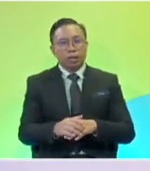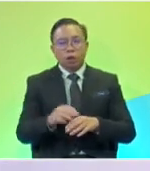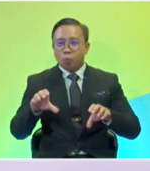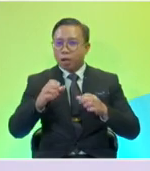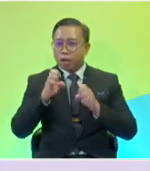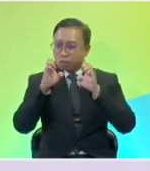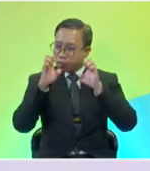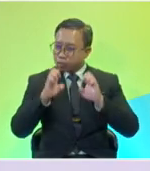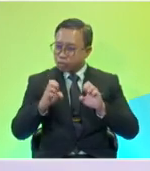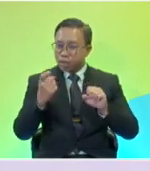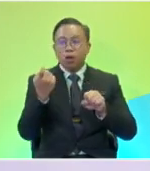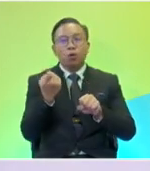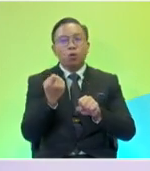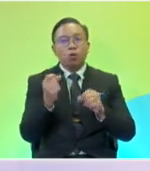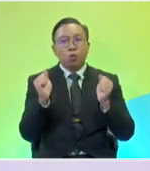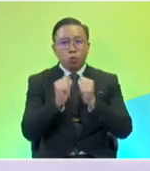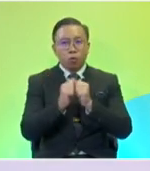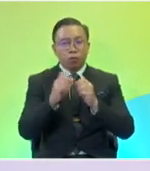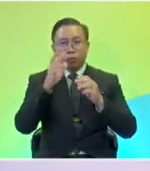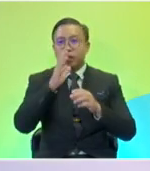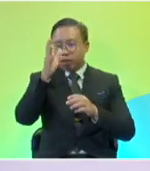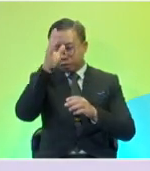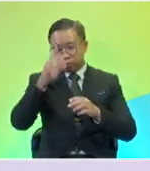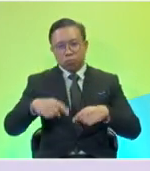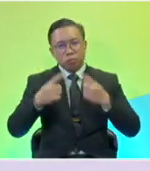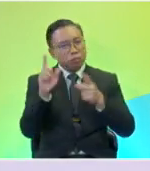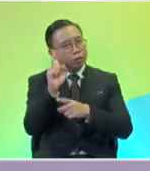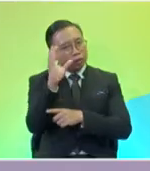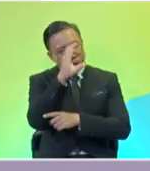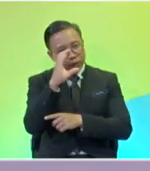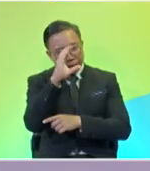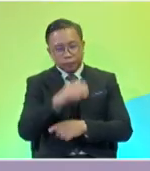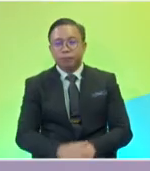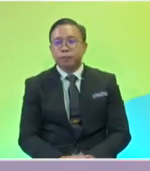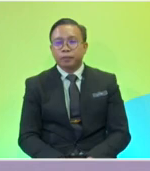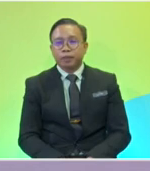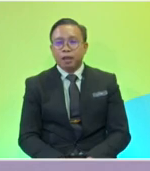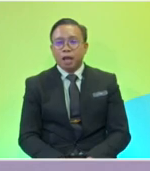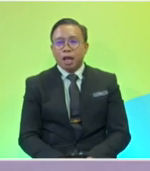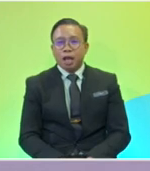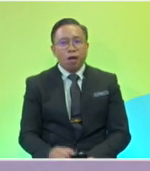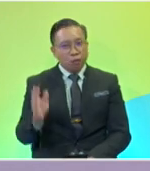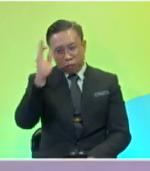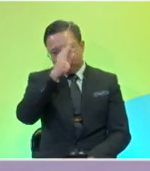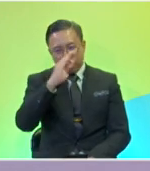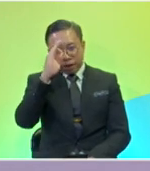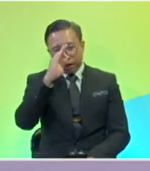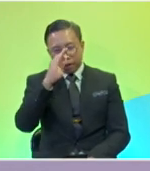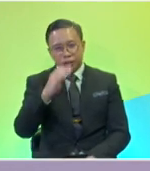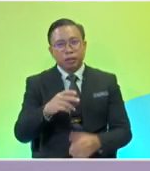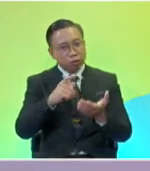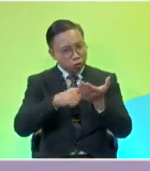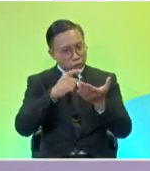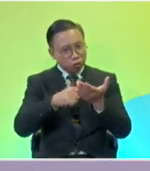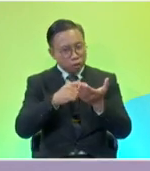exercise, you know, with their parents at home, where they can go and check this out? Okay, they can check, you can check this, this out. You can check for